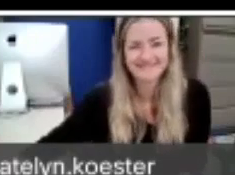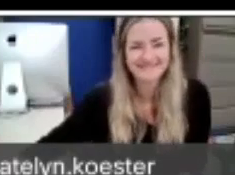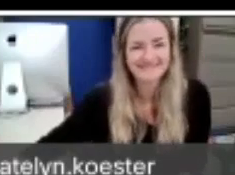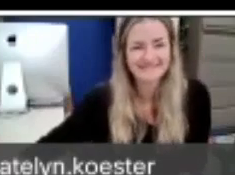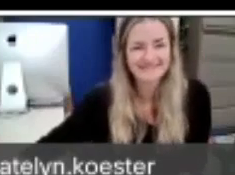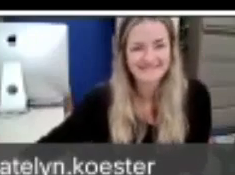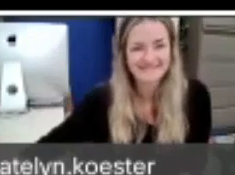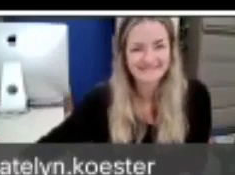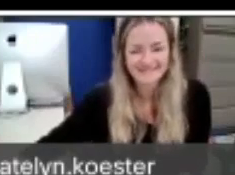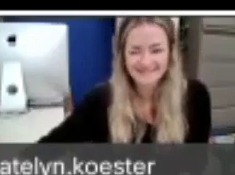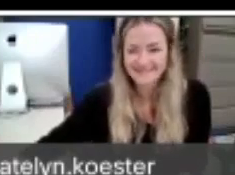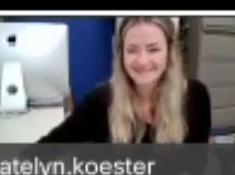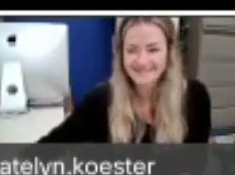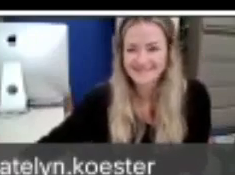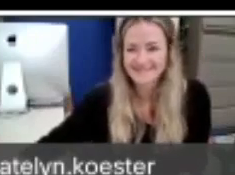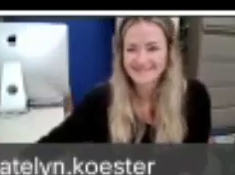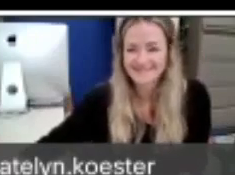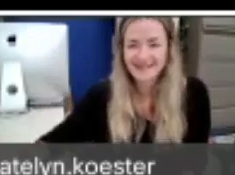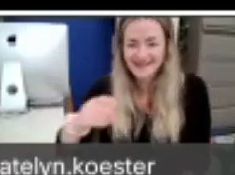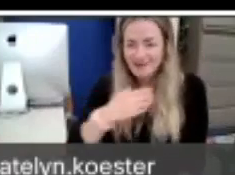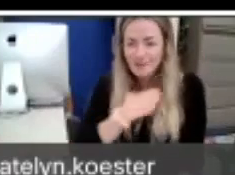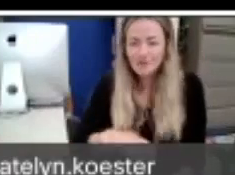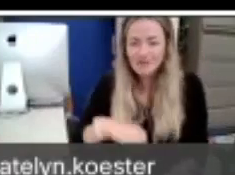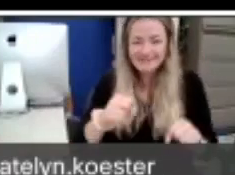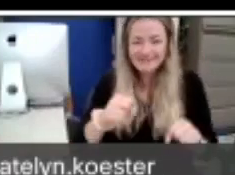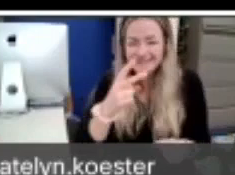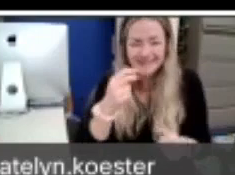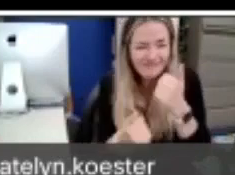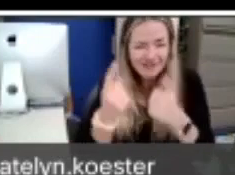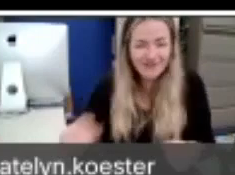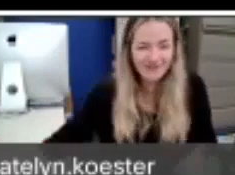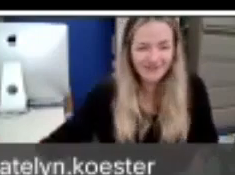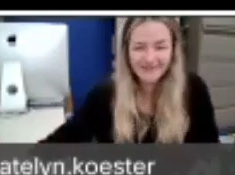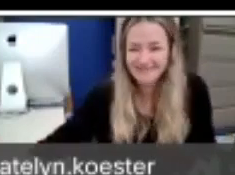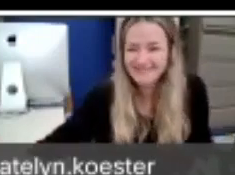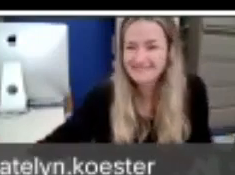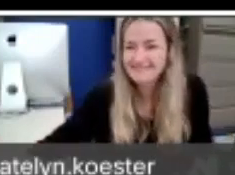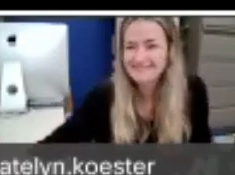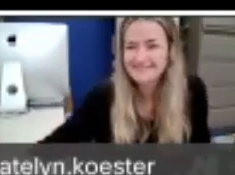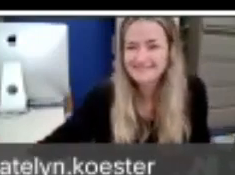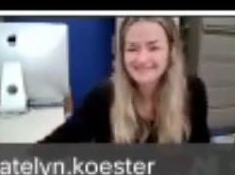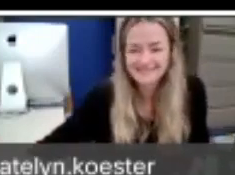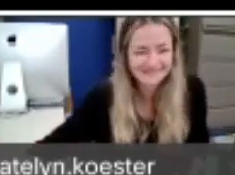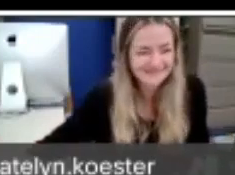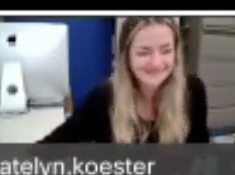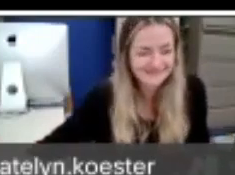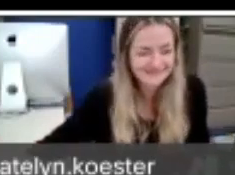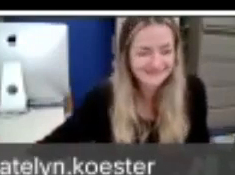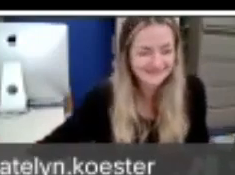Great. Perfect. Thank you. Awesome. Thanks, Teresa. I wish I could see everyone.